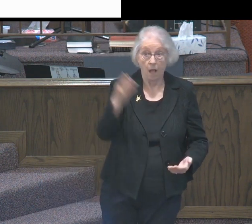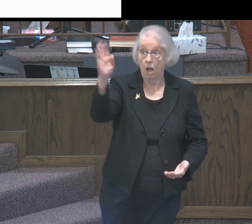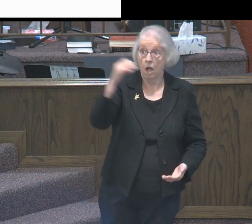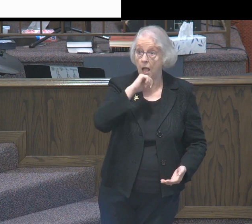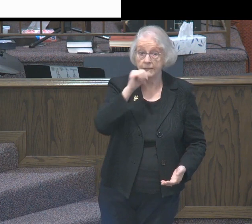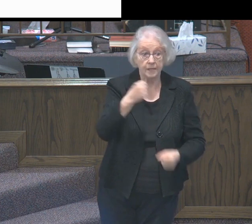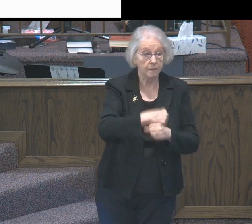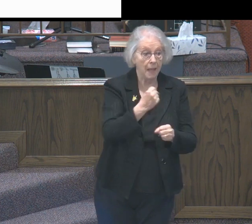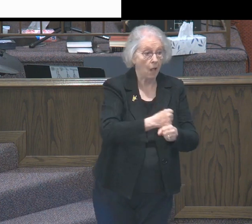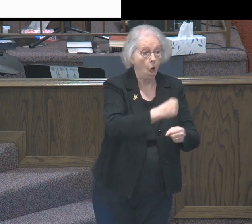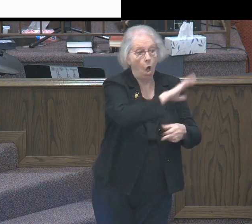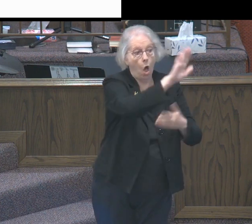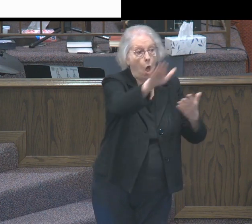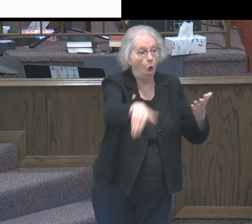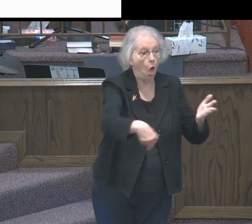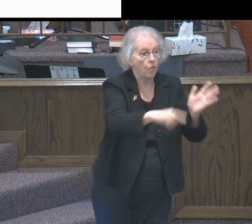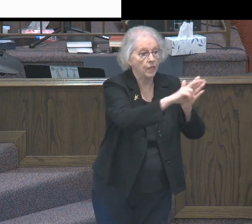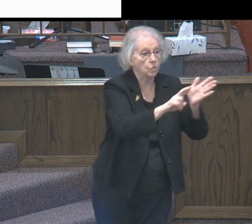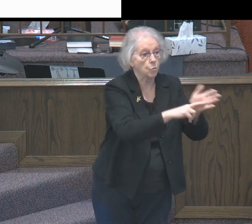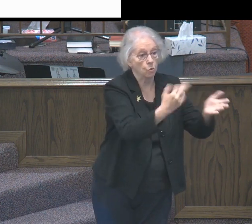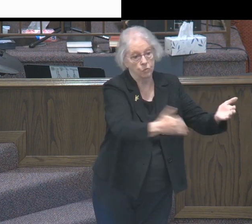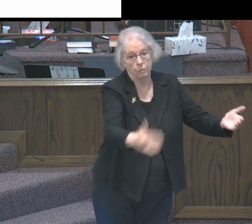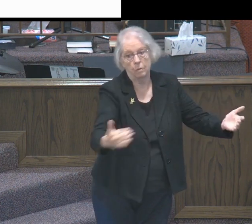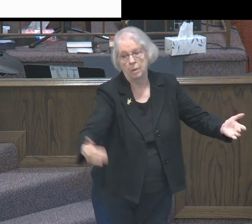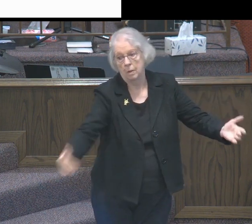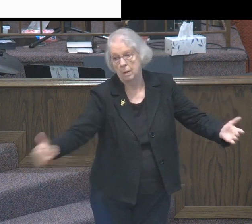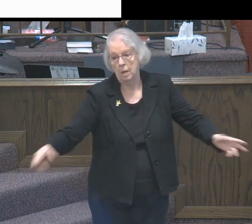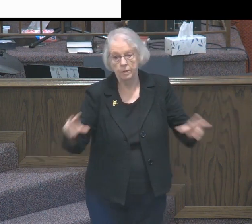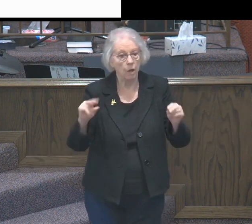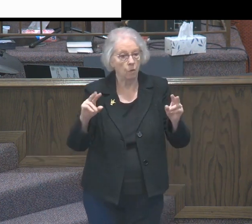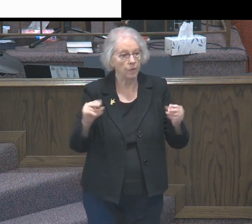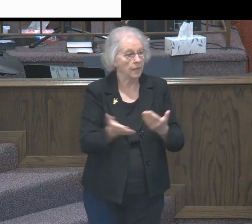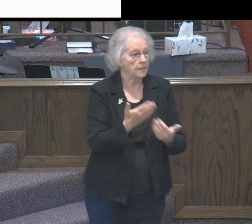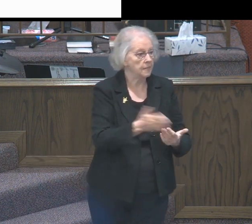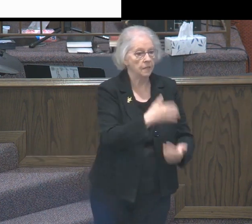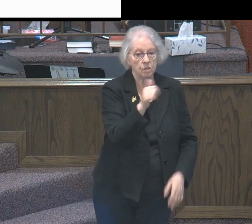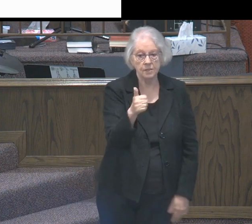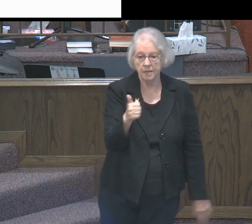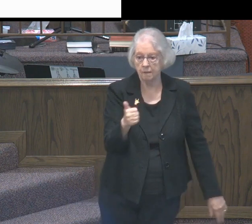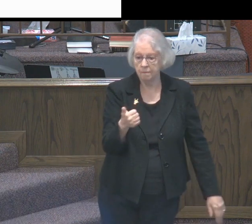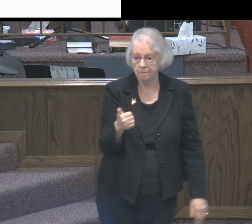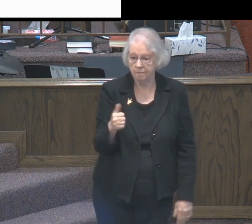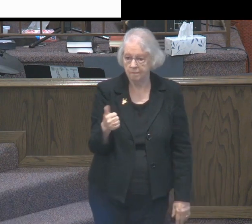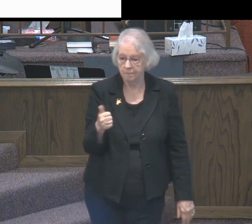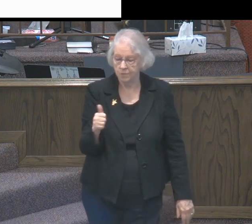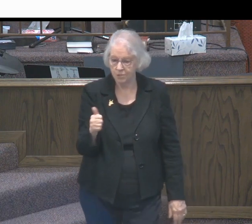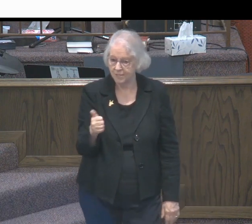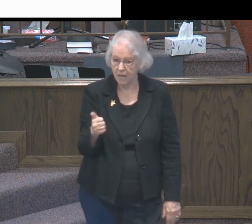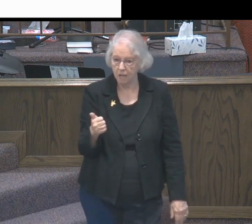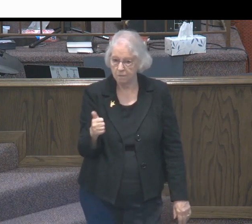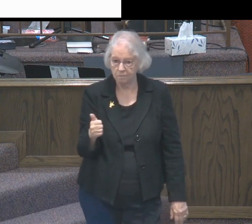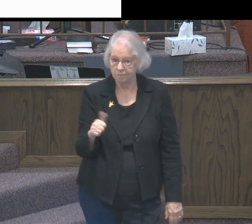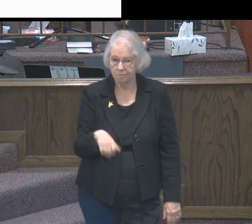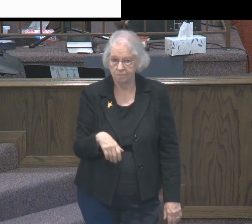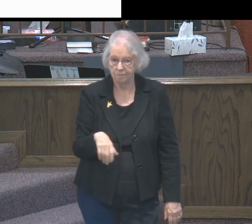things, how I relate to my neighbor. It's the same thing. It's always been about that. Only